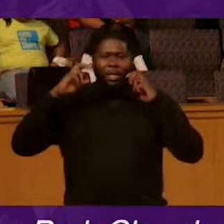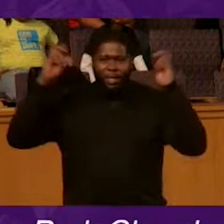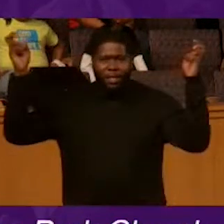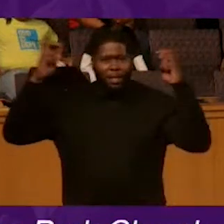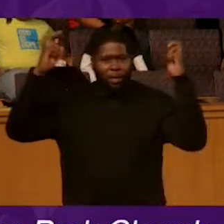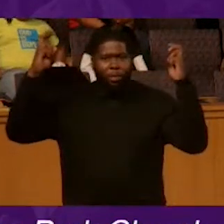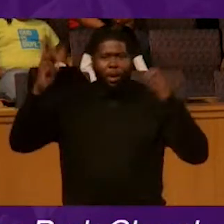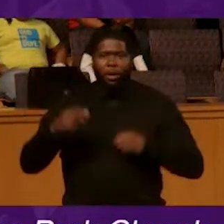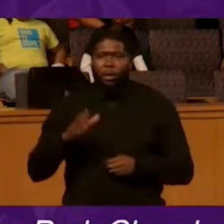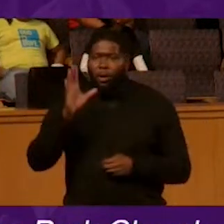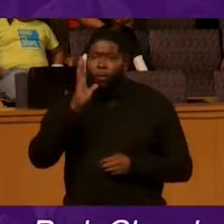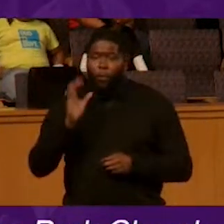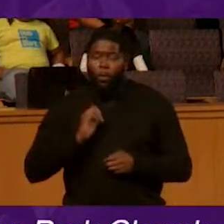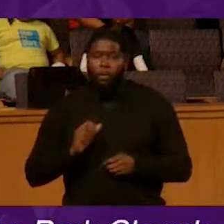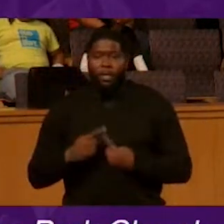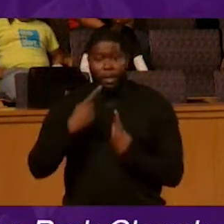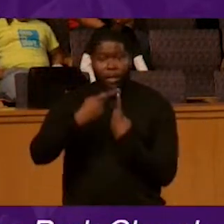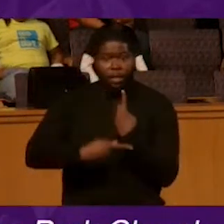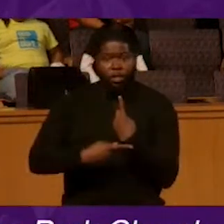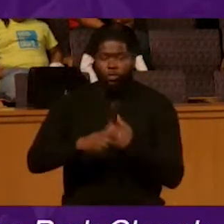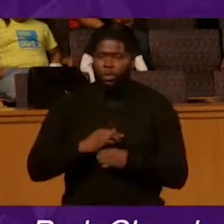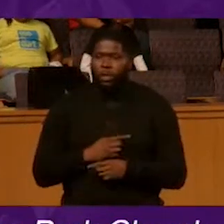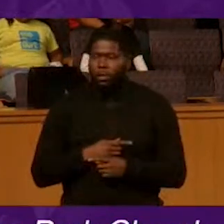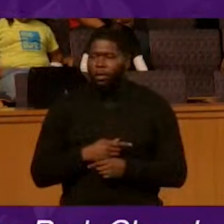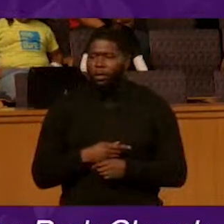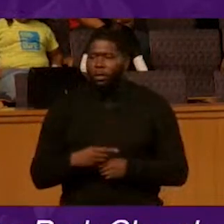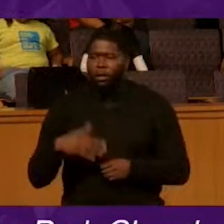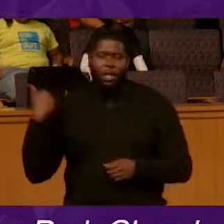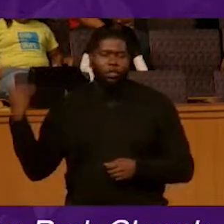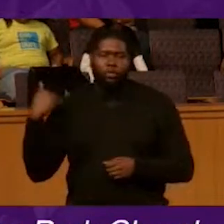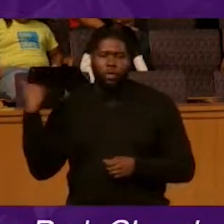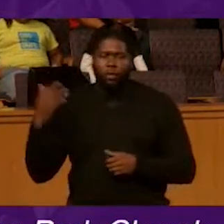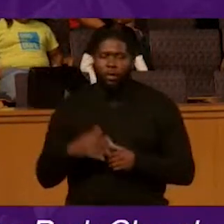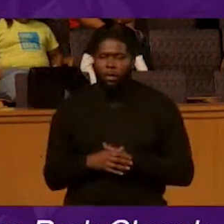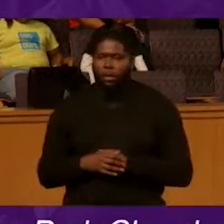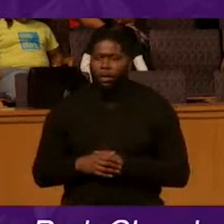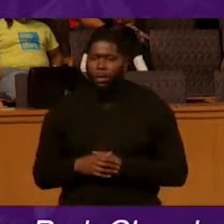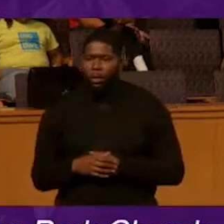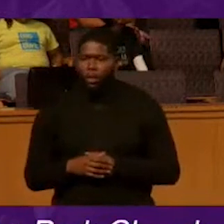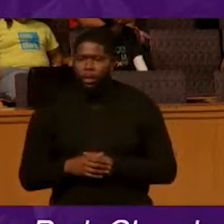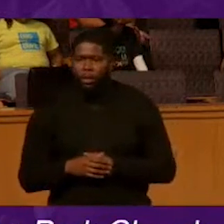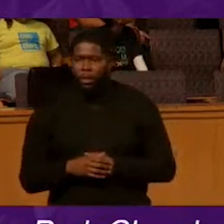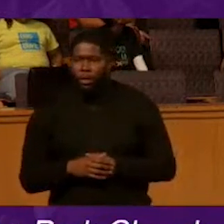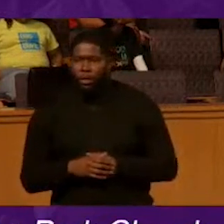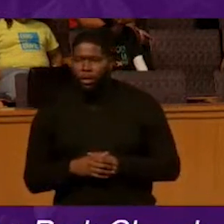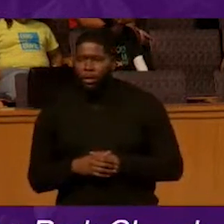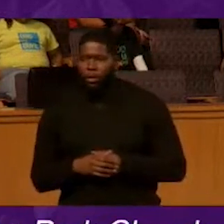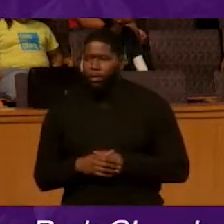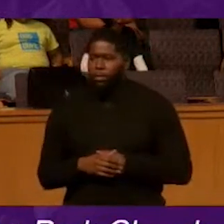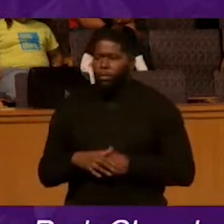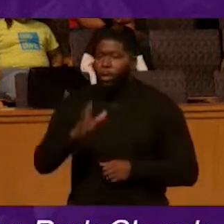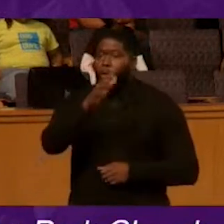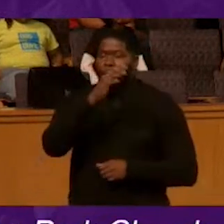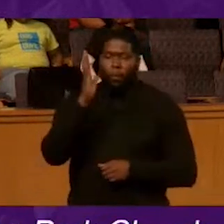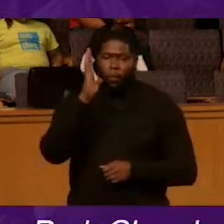opportunity for all young adult women of the park to get together, to have fun. This